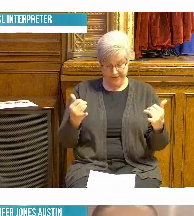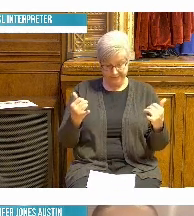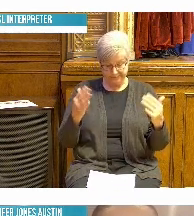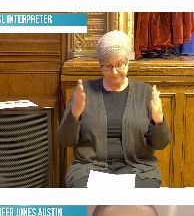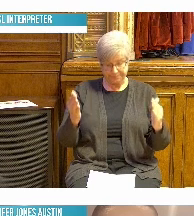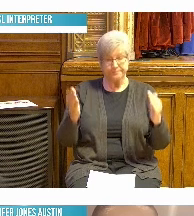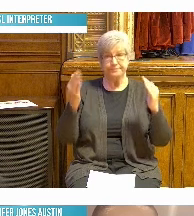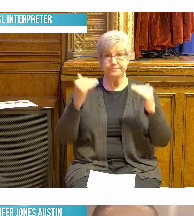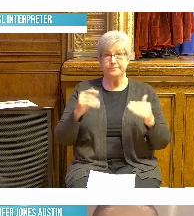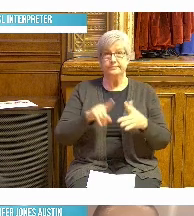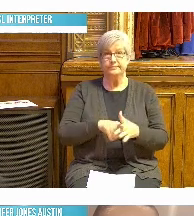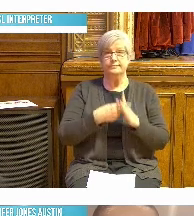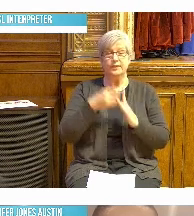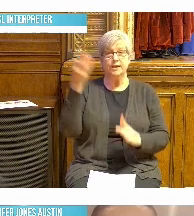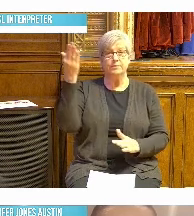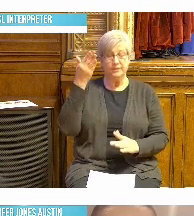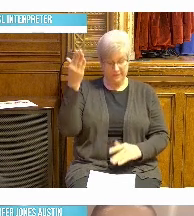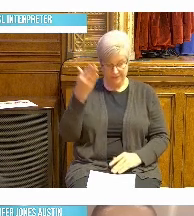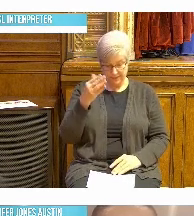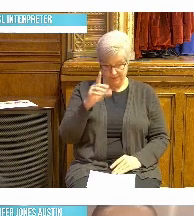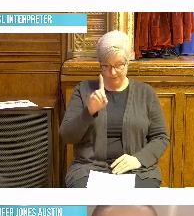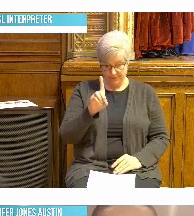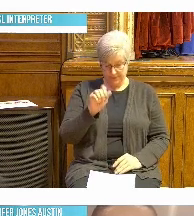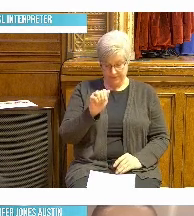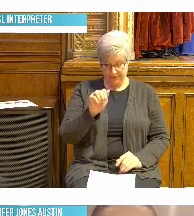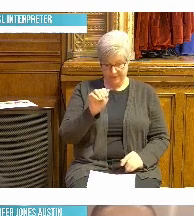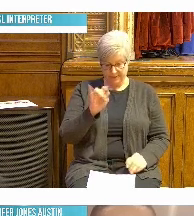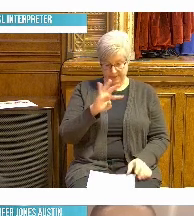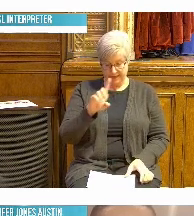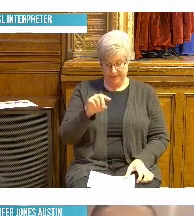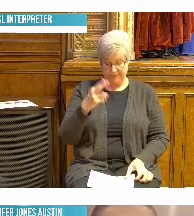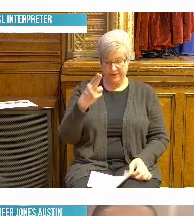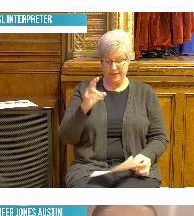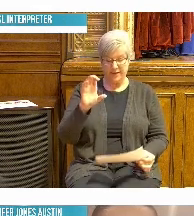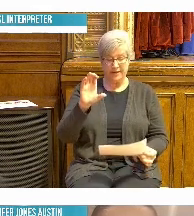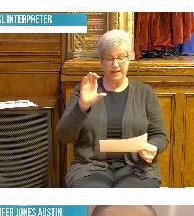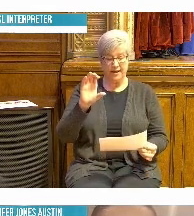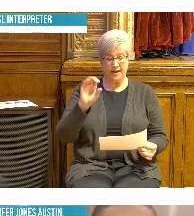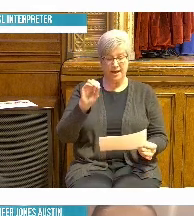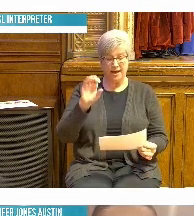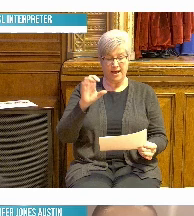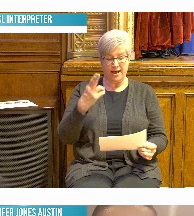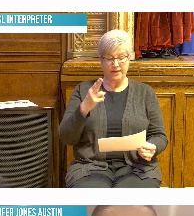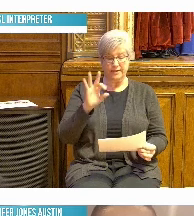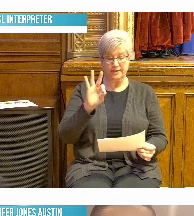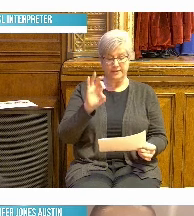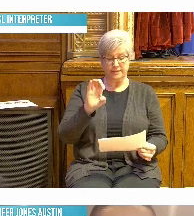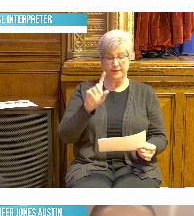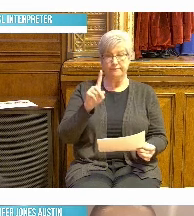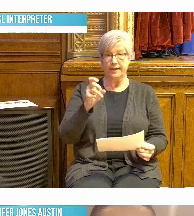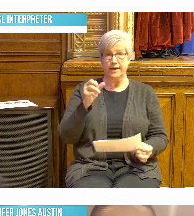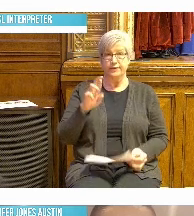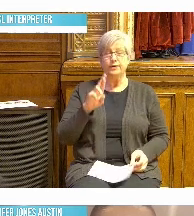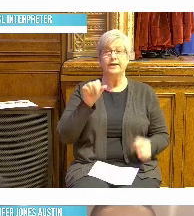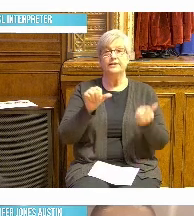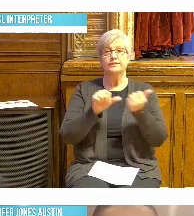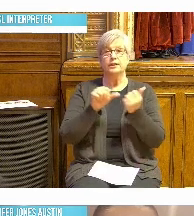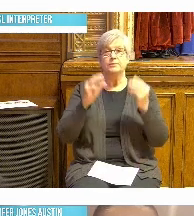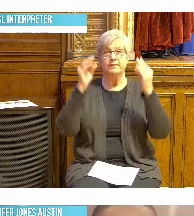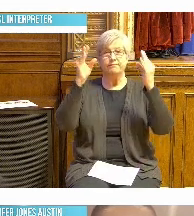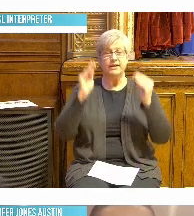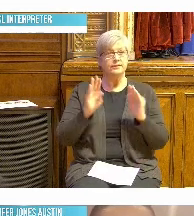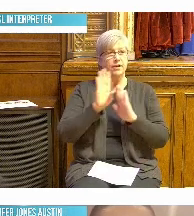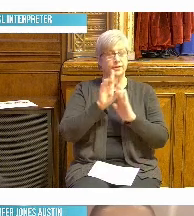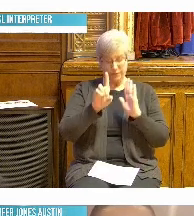going to begin our presentation with David Hochfelder. I apologize. He's the Associate Professor and